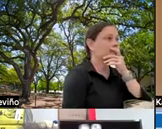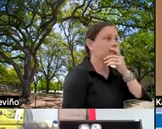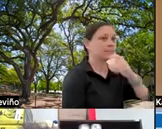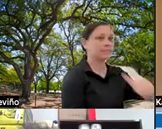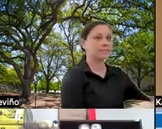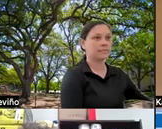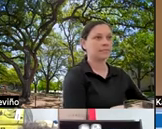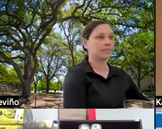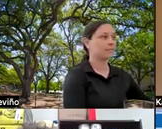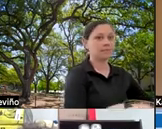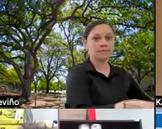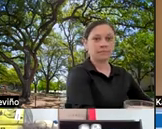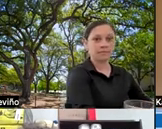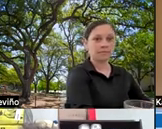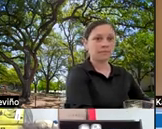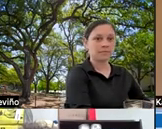Thank you, June.